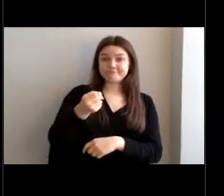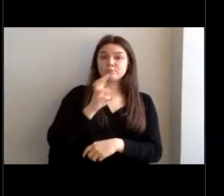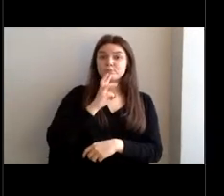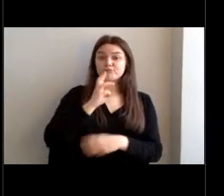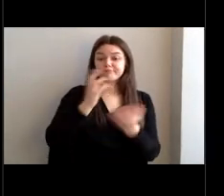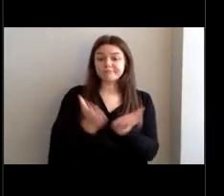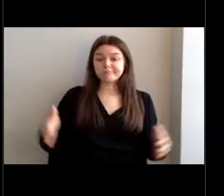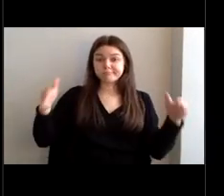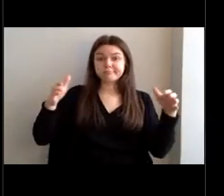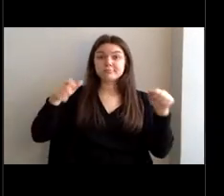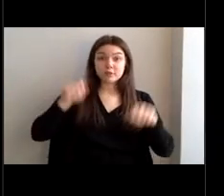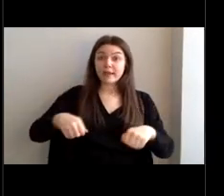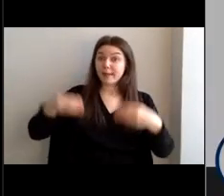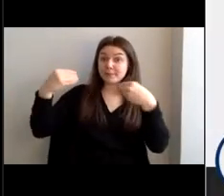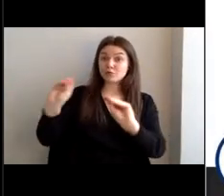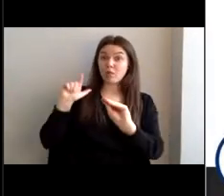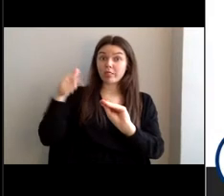for seafood.